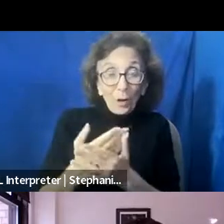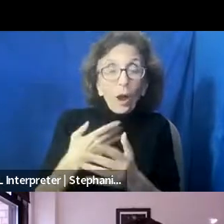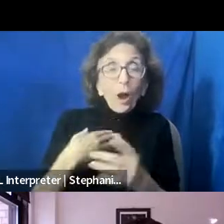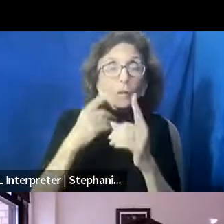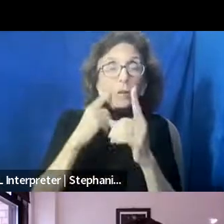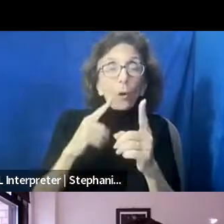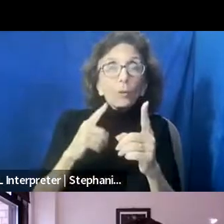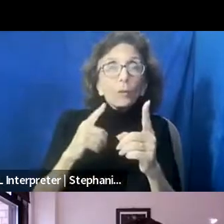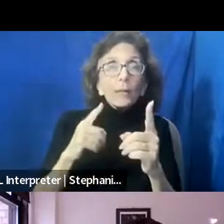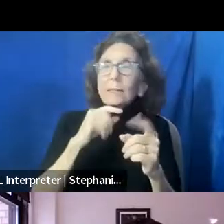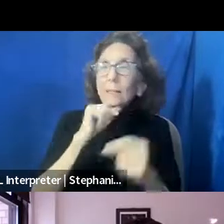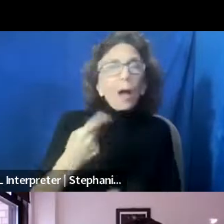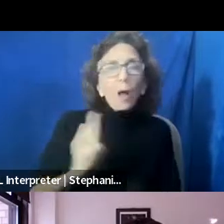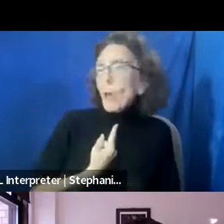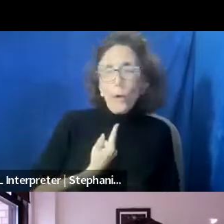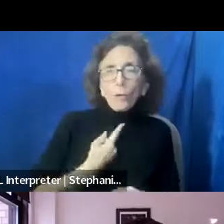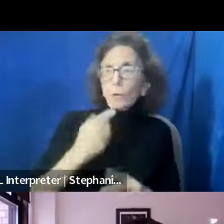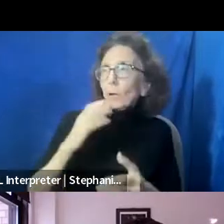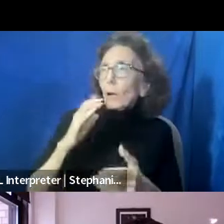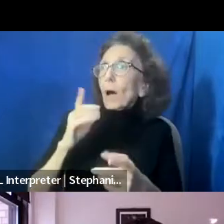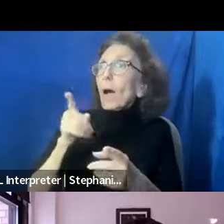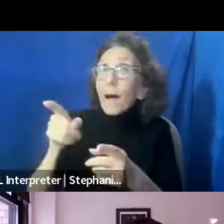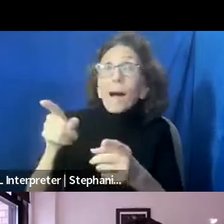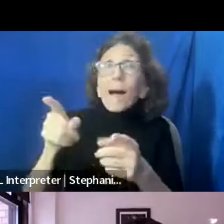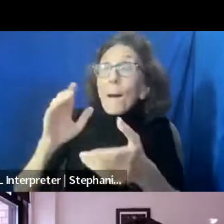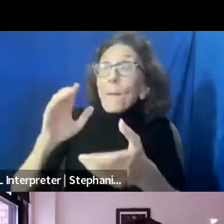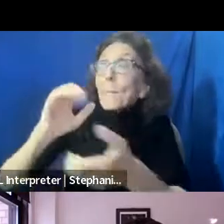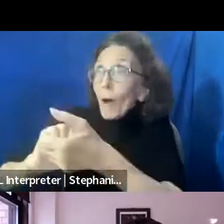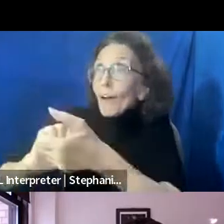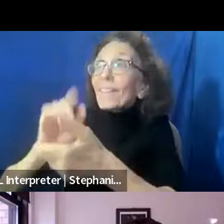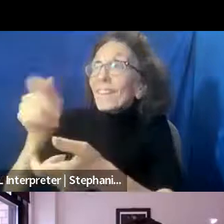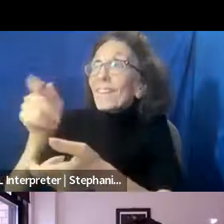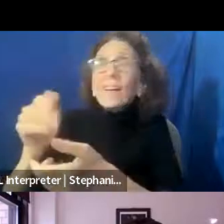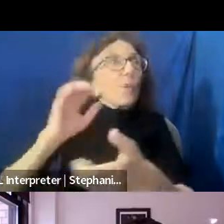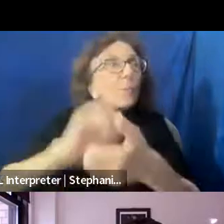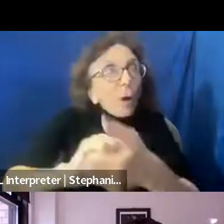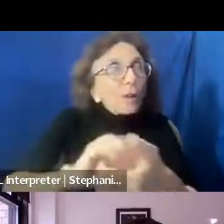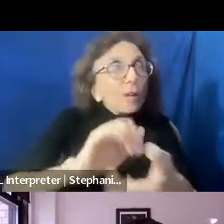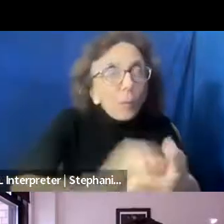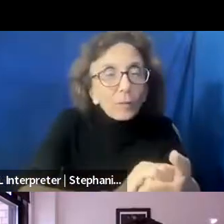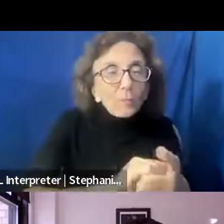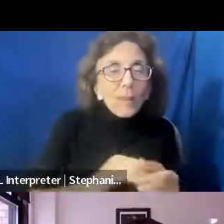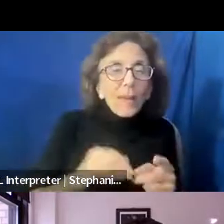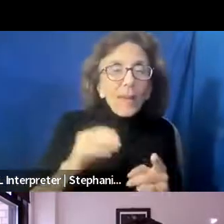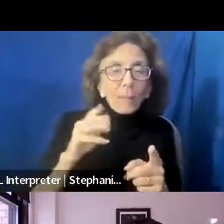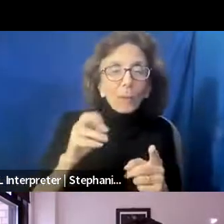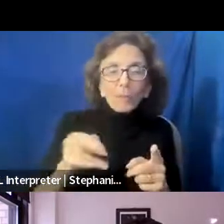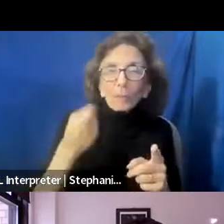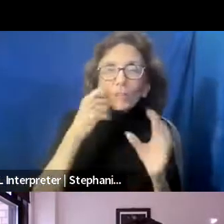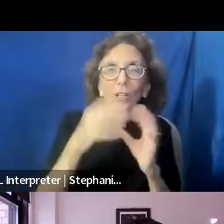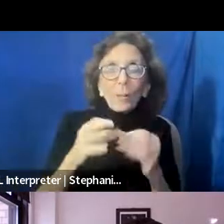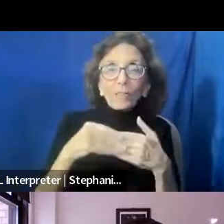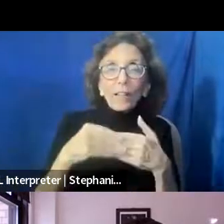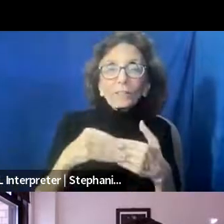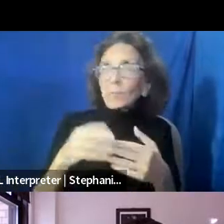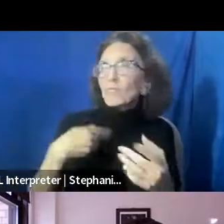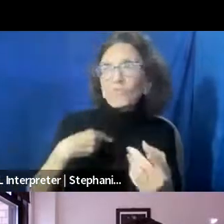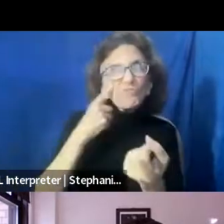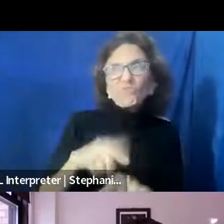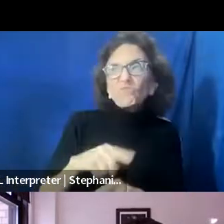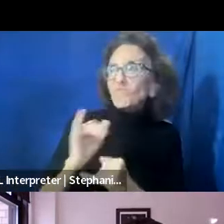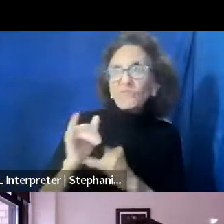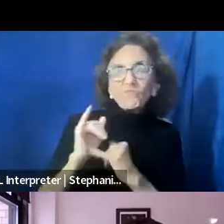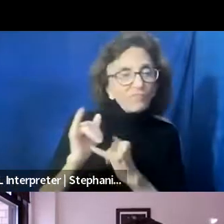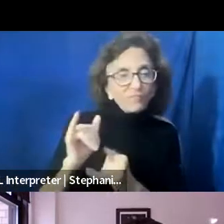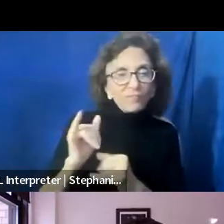more partnerships. It's going to be, I think Maria's word of flexibility is a watchword for us as well,